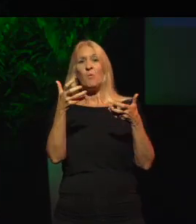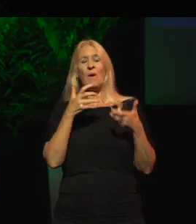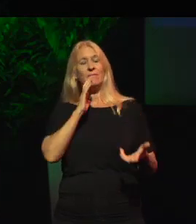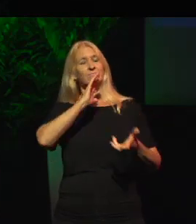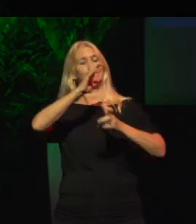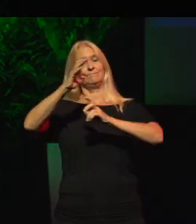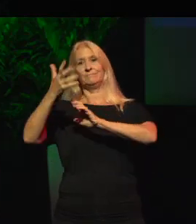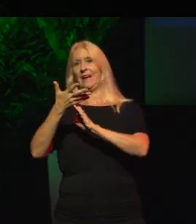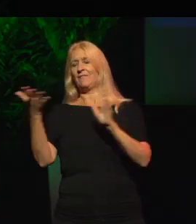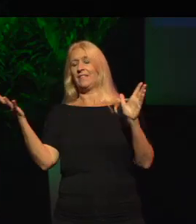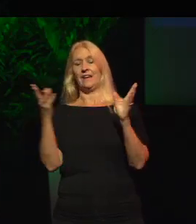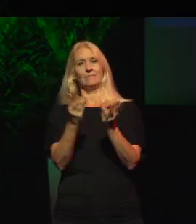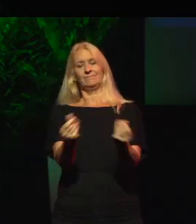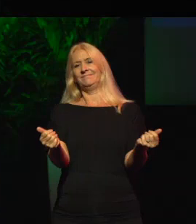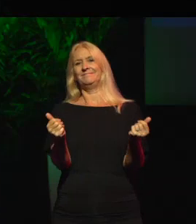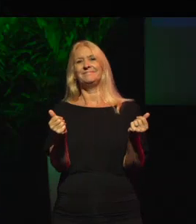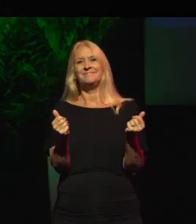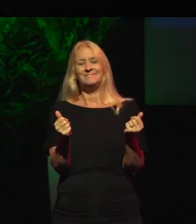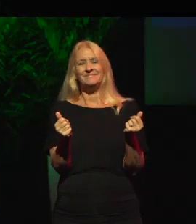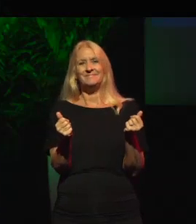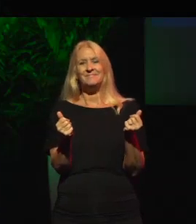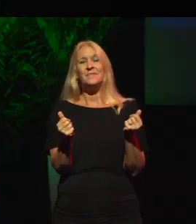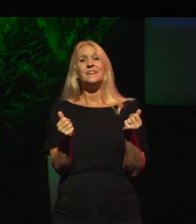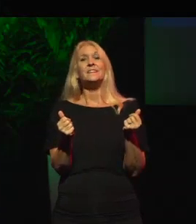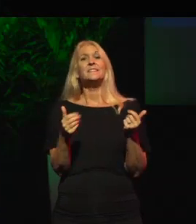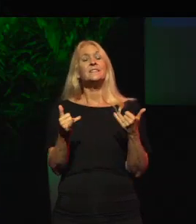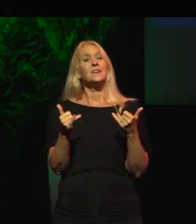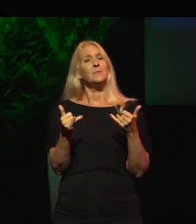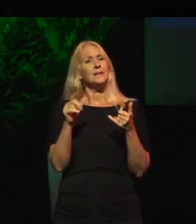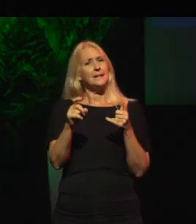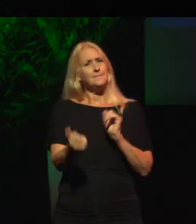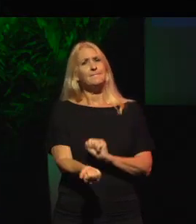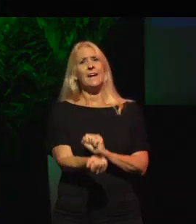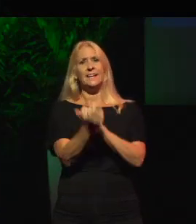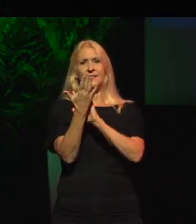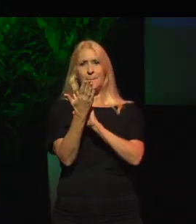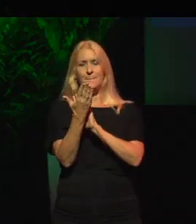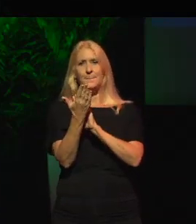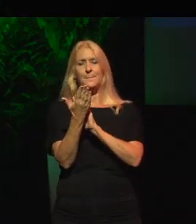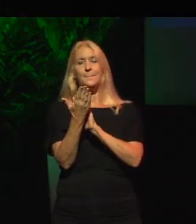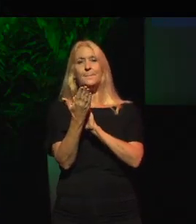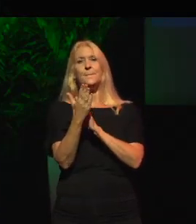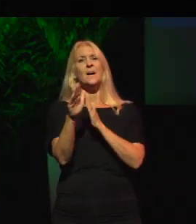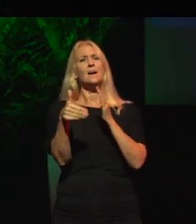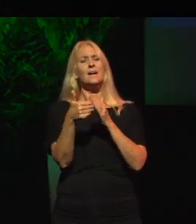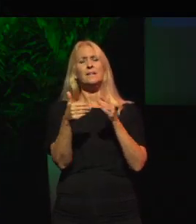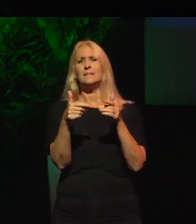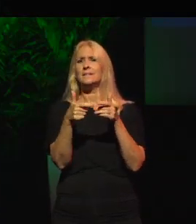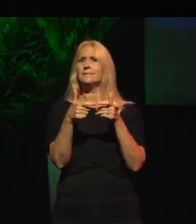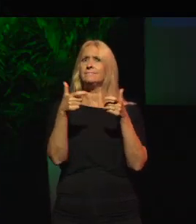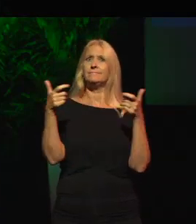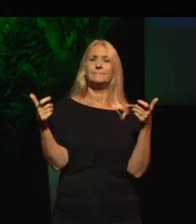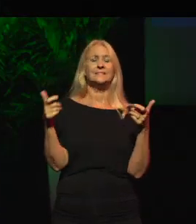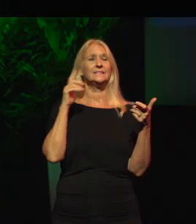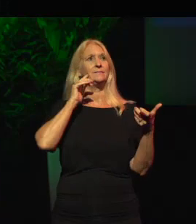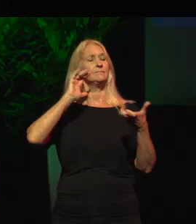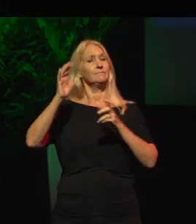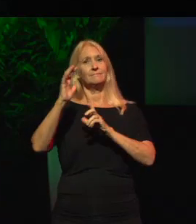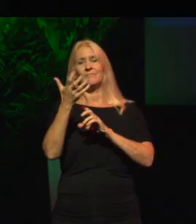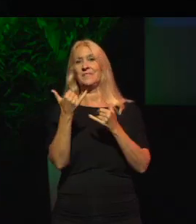disruptive events away. So let's face it, all of these major disruptions are all still